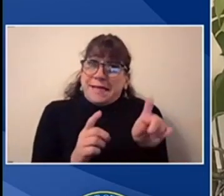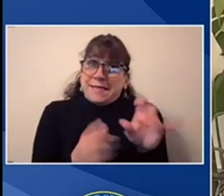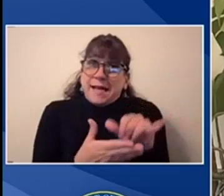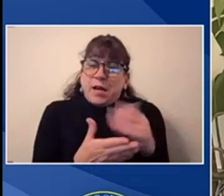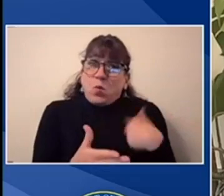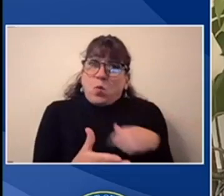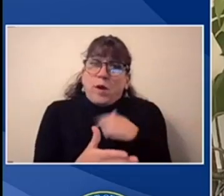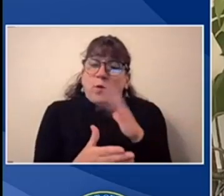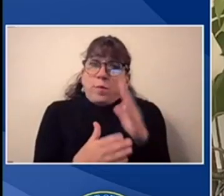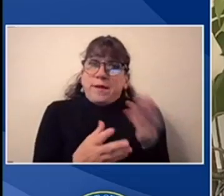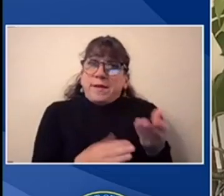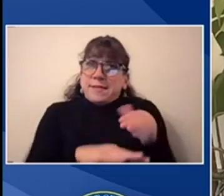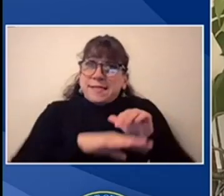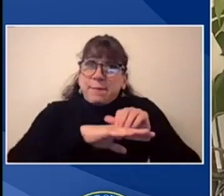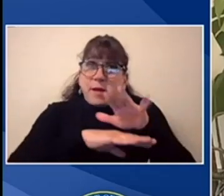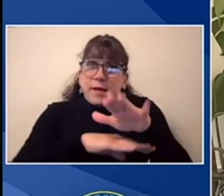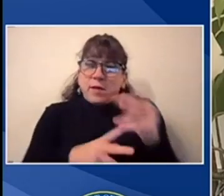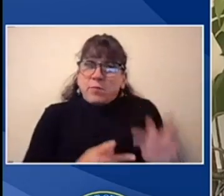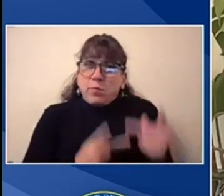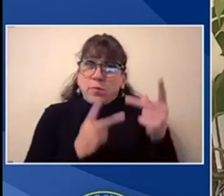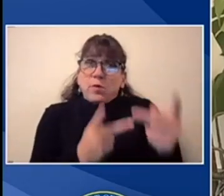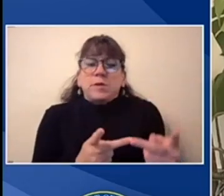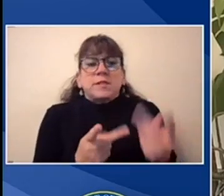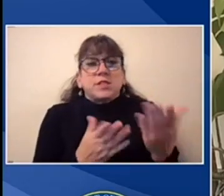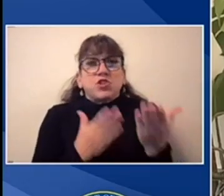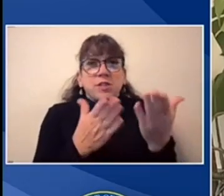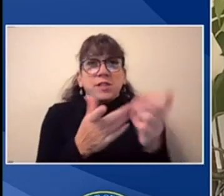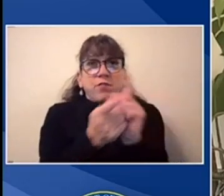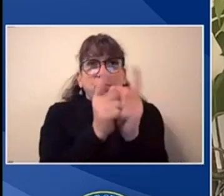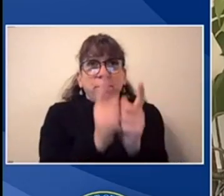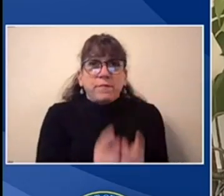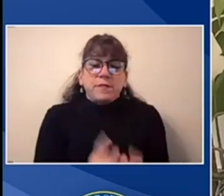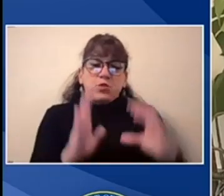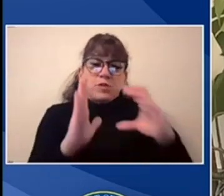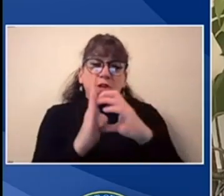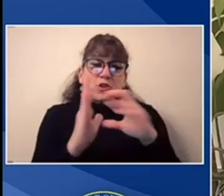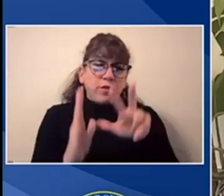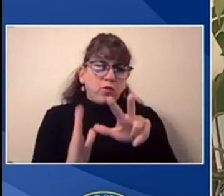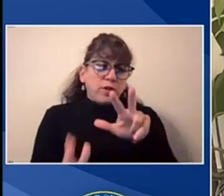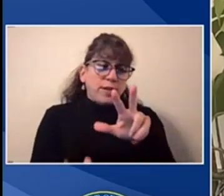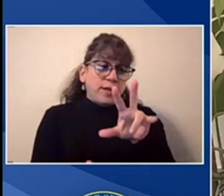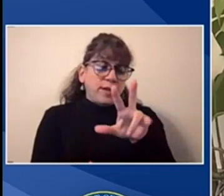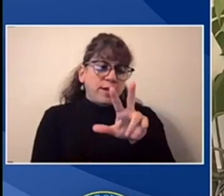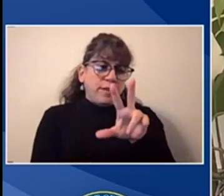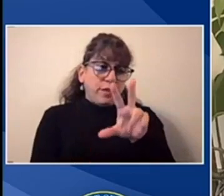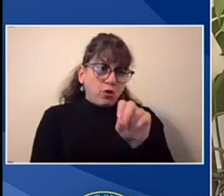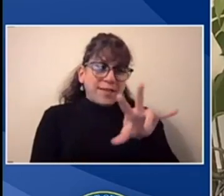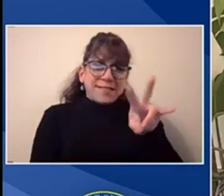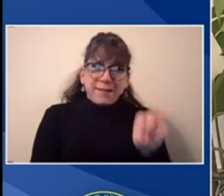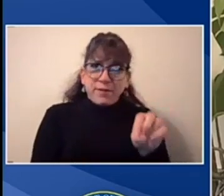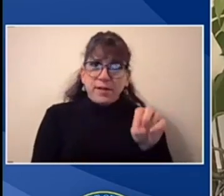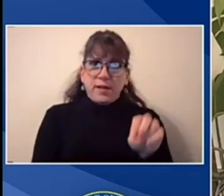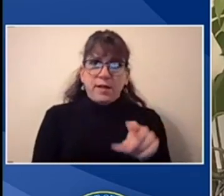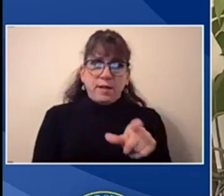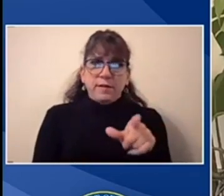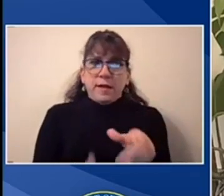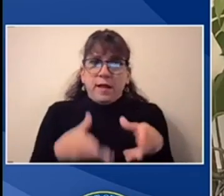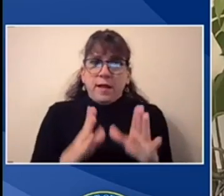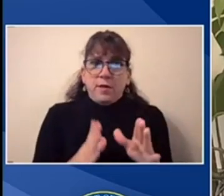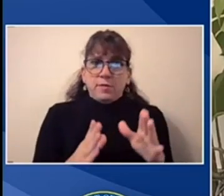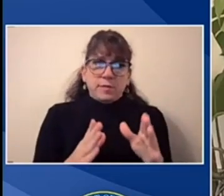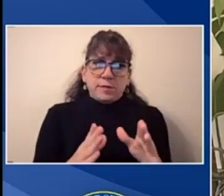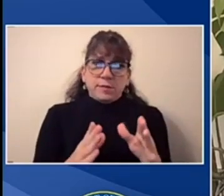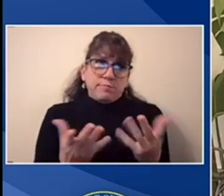submitting a proposal suggesting revisions to Section 3070 that simply codifies the authority that the department already